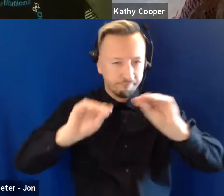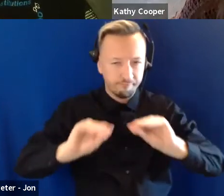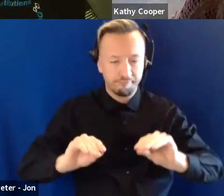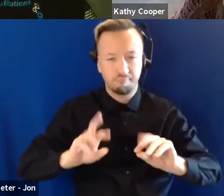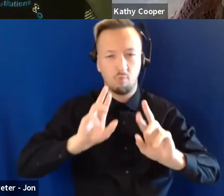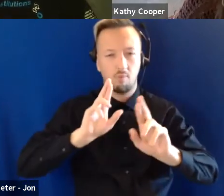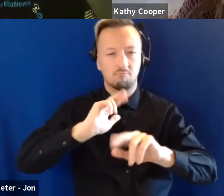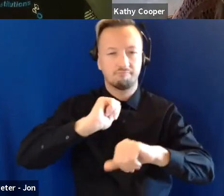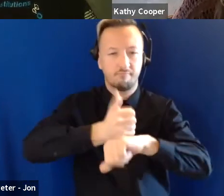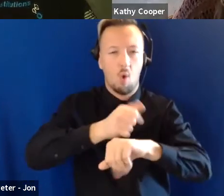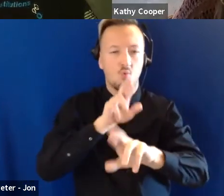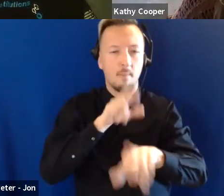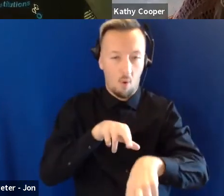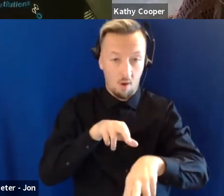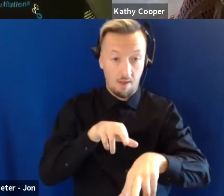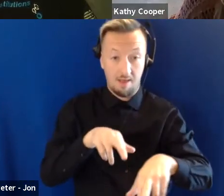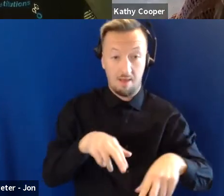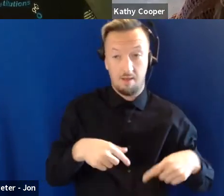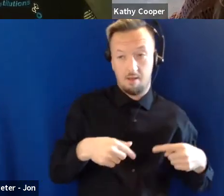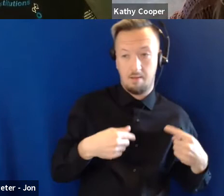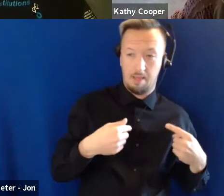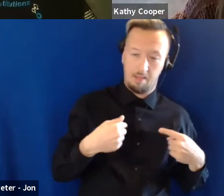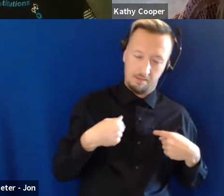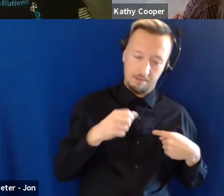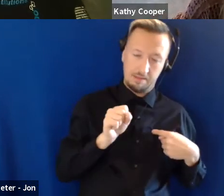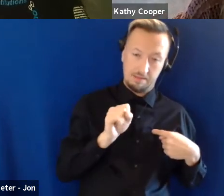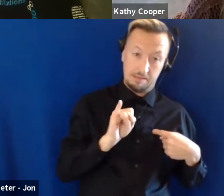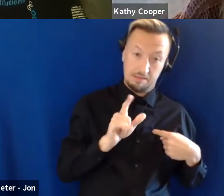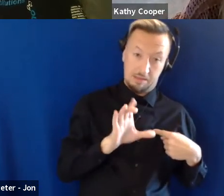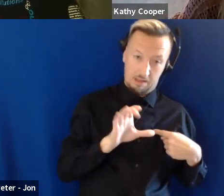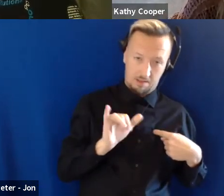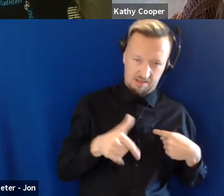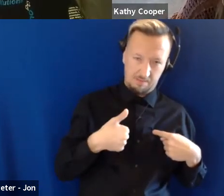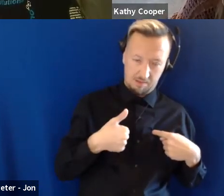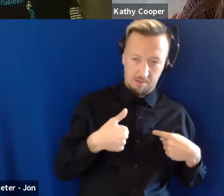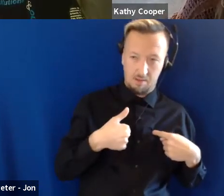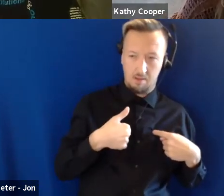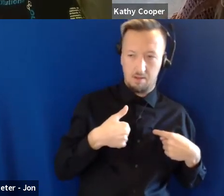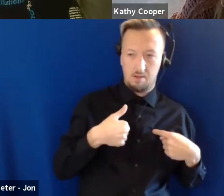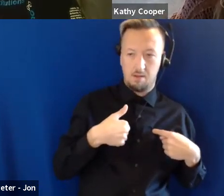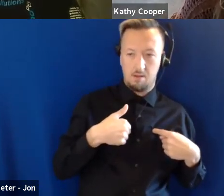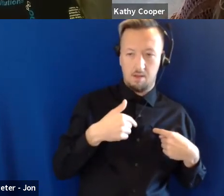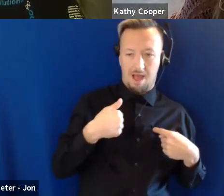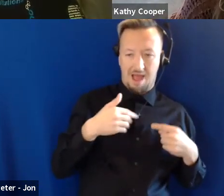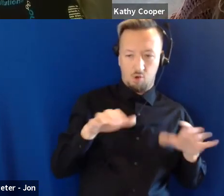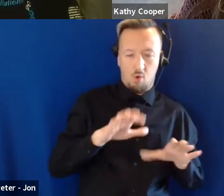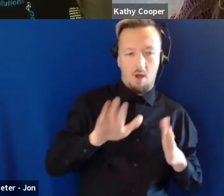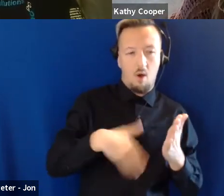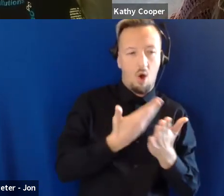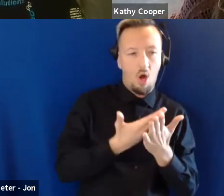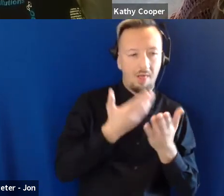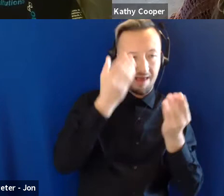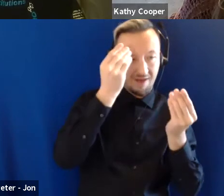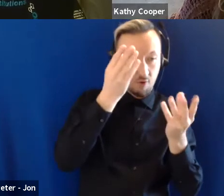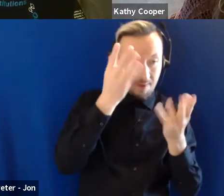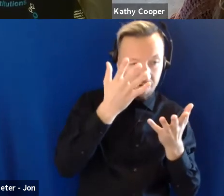And then the SILC, I'm going to say me for that, but I fill out a lot of the information as far as, you